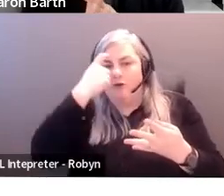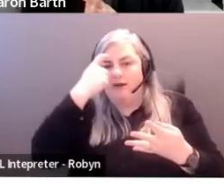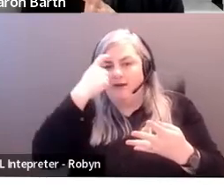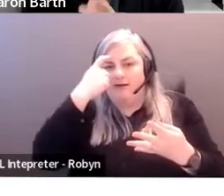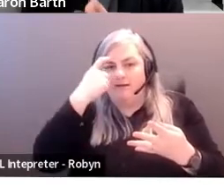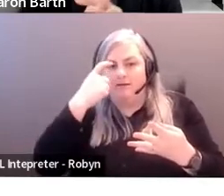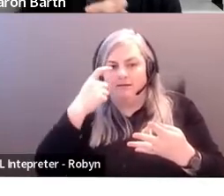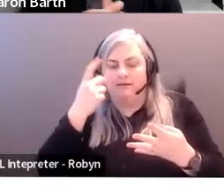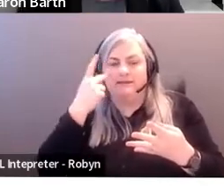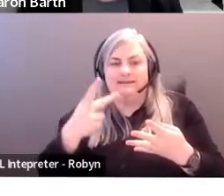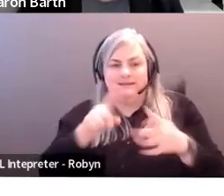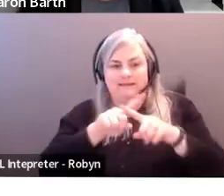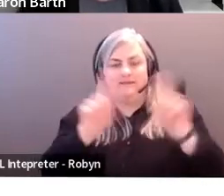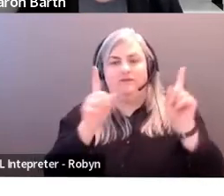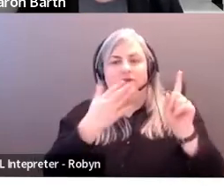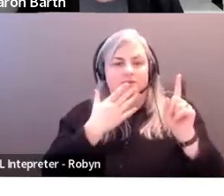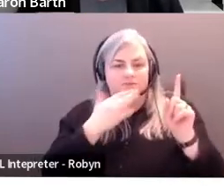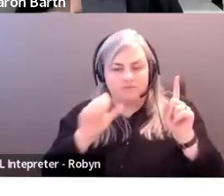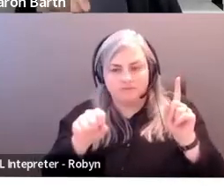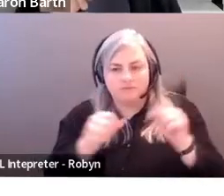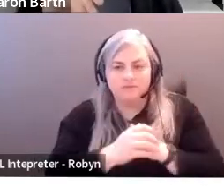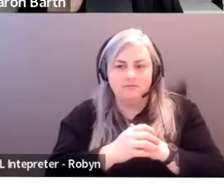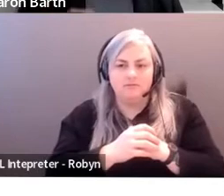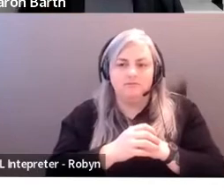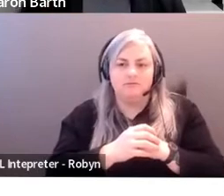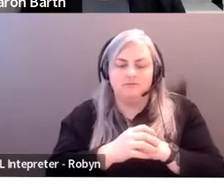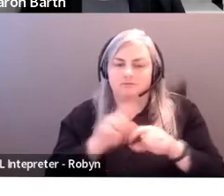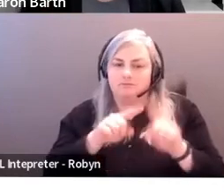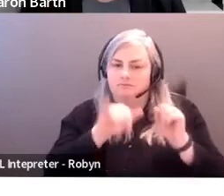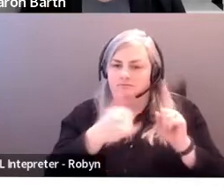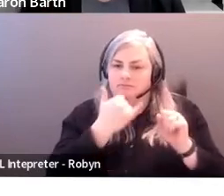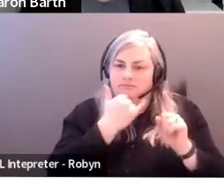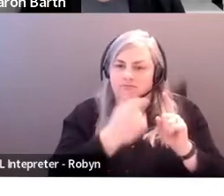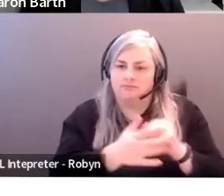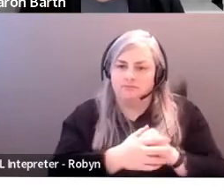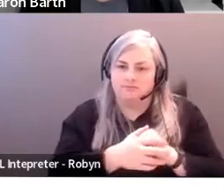on and sees them as different. But it's wrong.